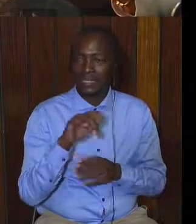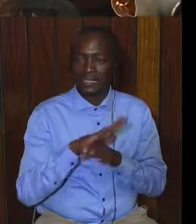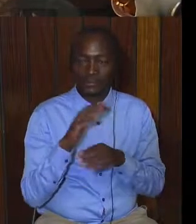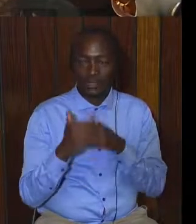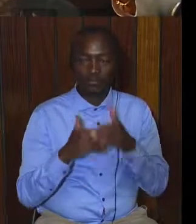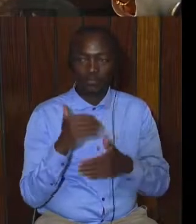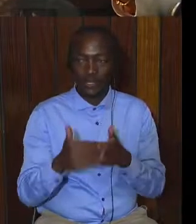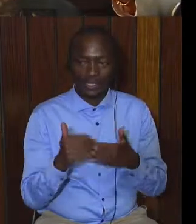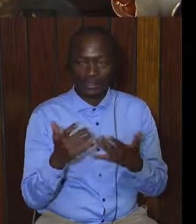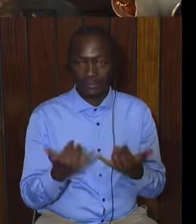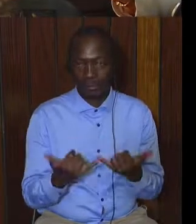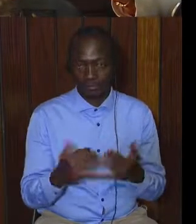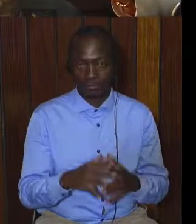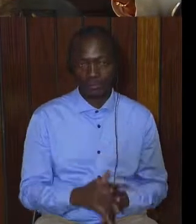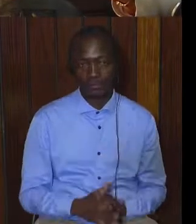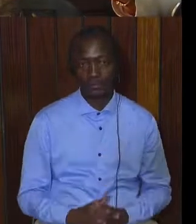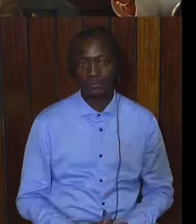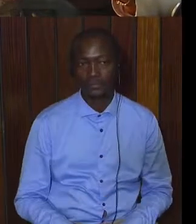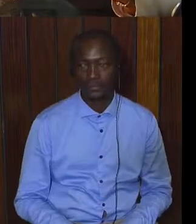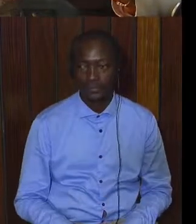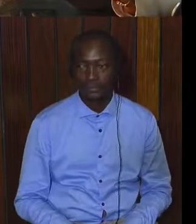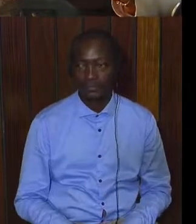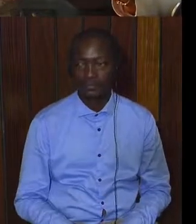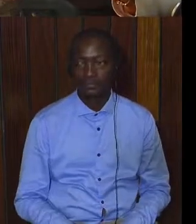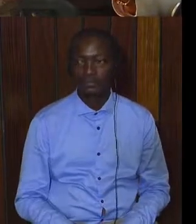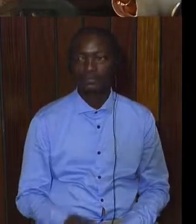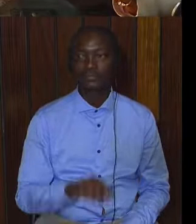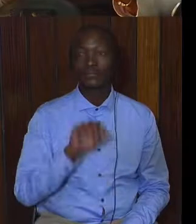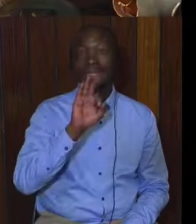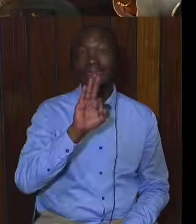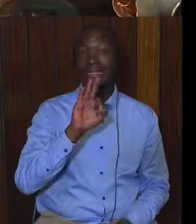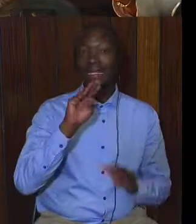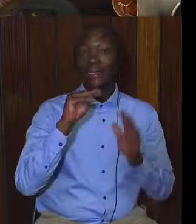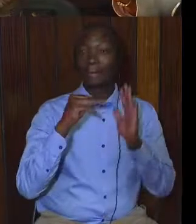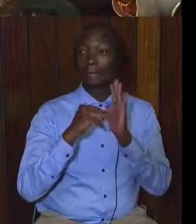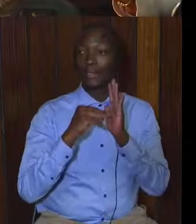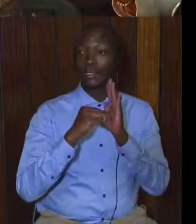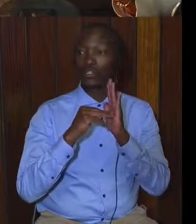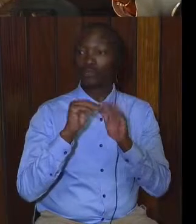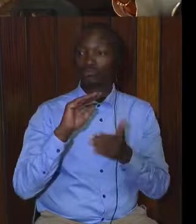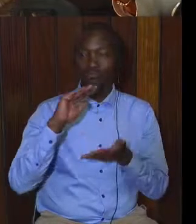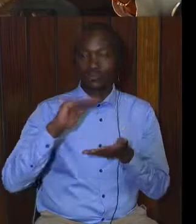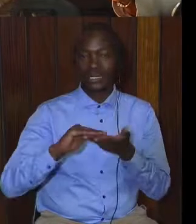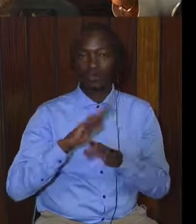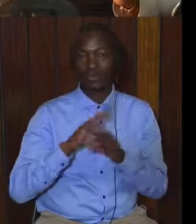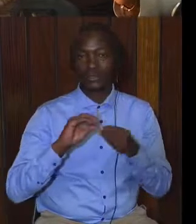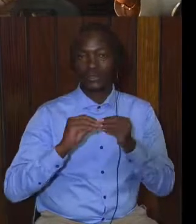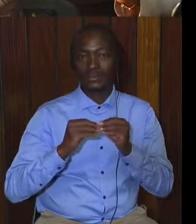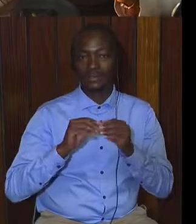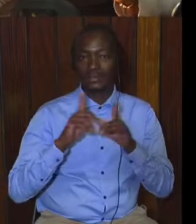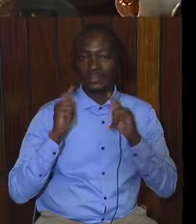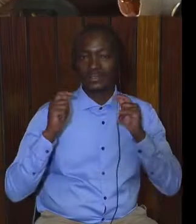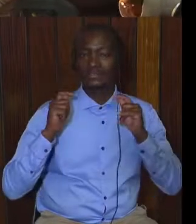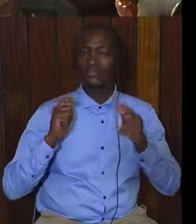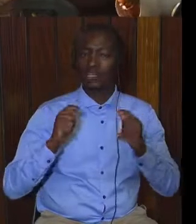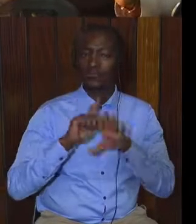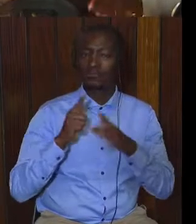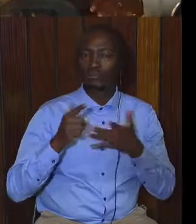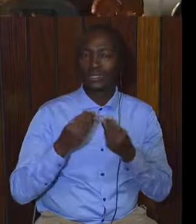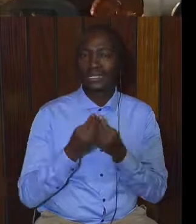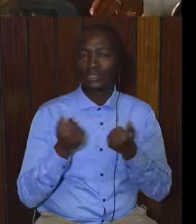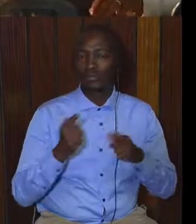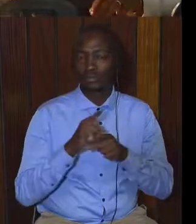operation at the moment. The 3 million downward adjustment in transport regulations, it's also part